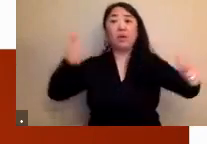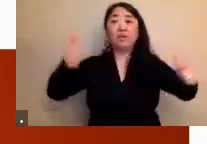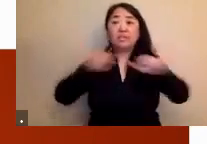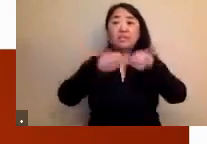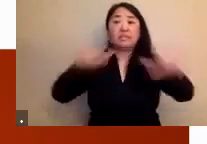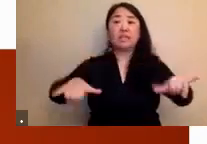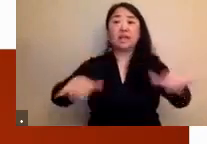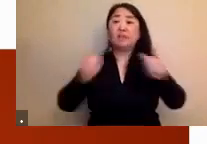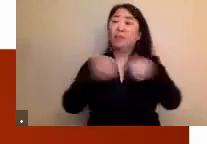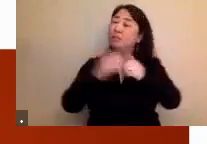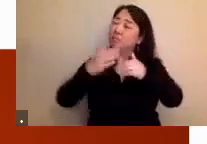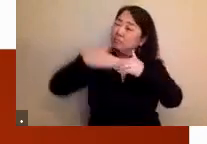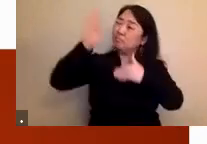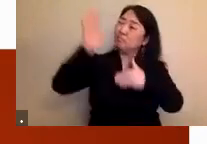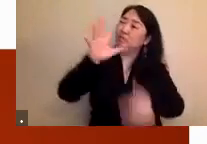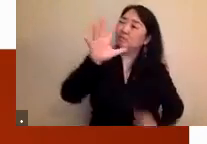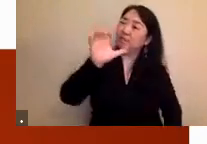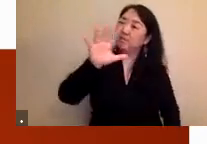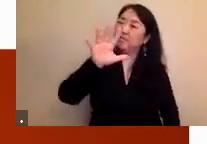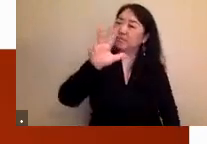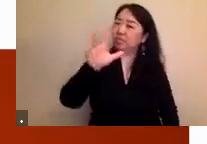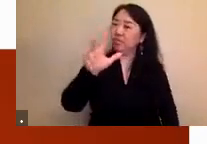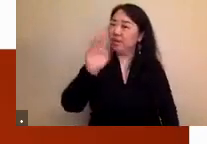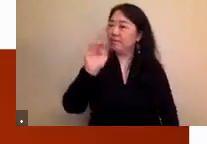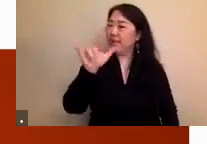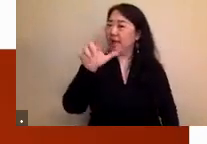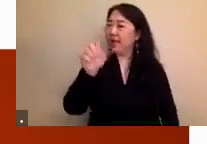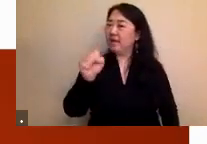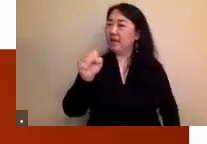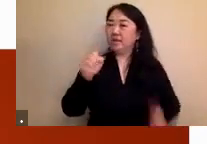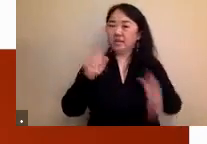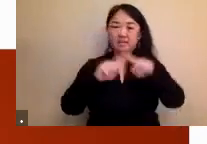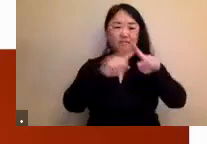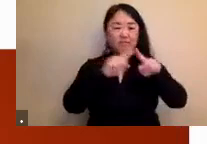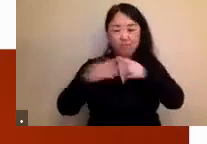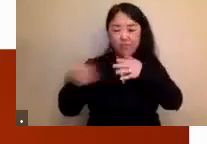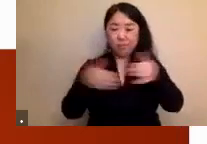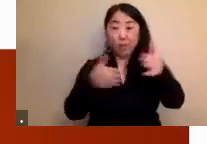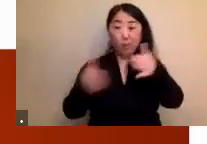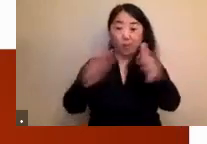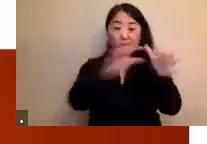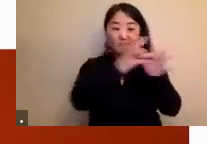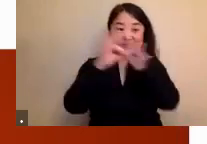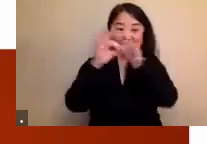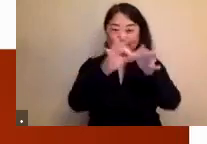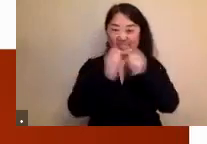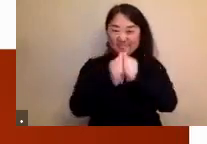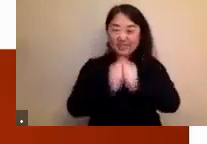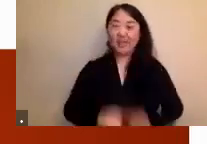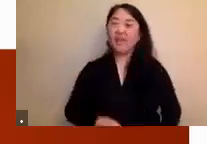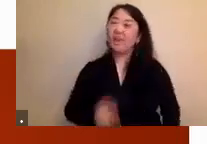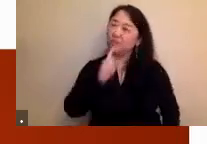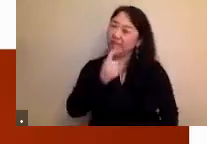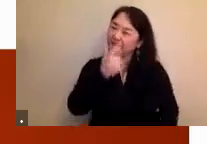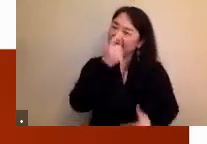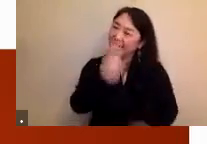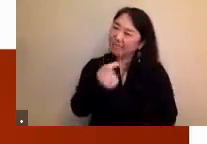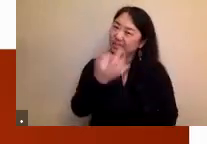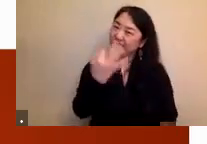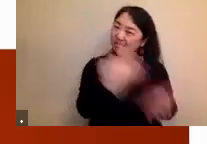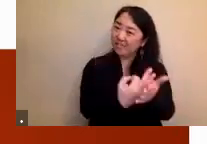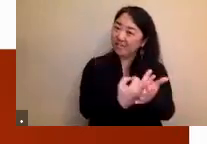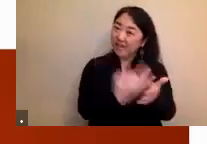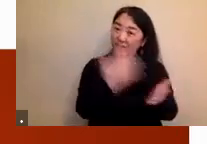with over 553 miles of roadway. So it's interesting to say that because this